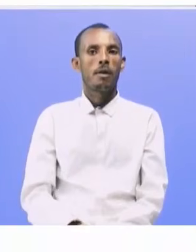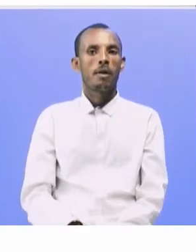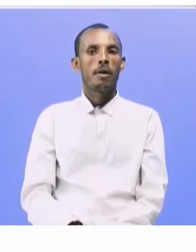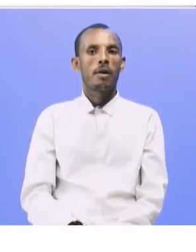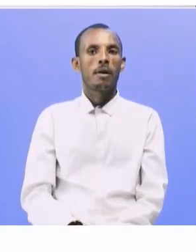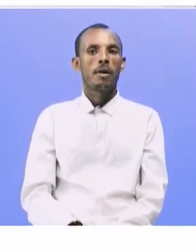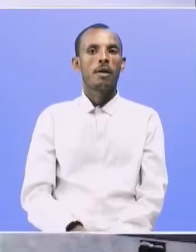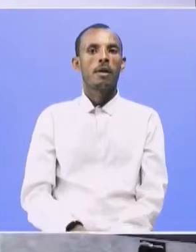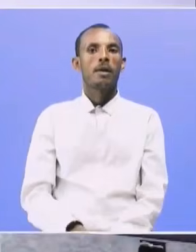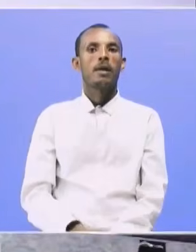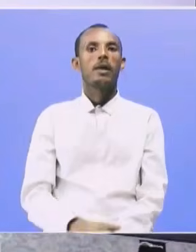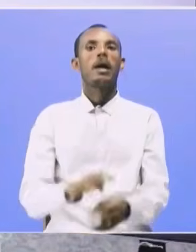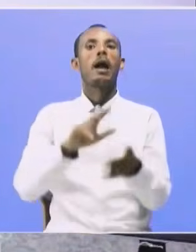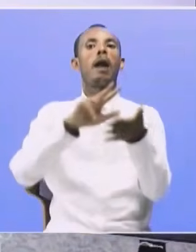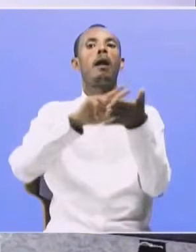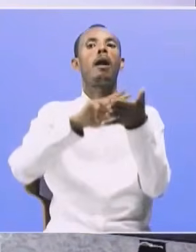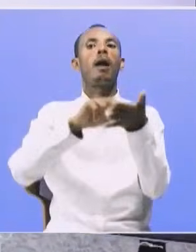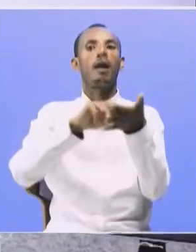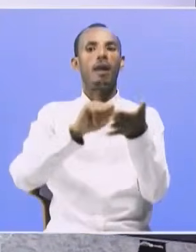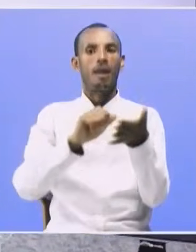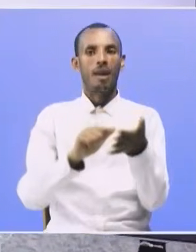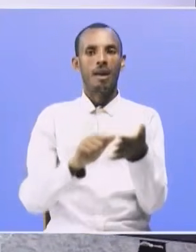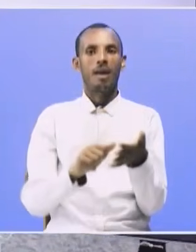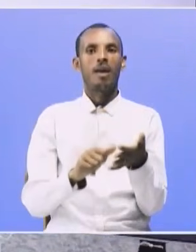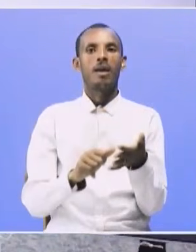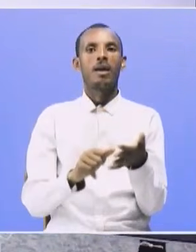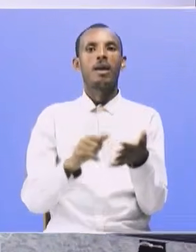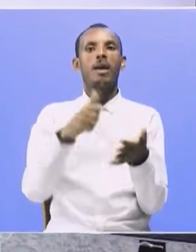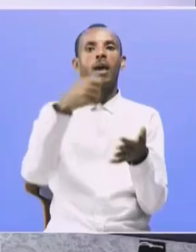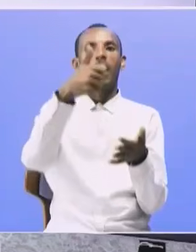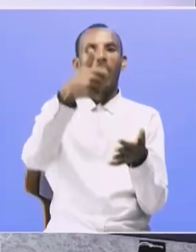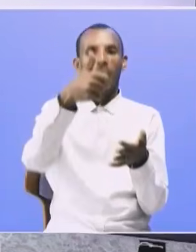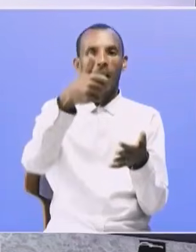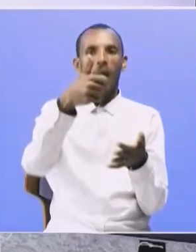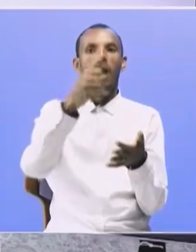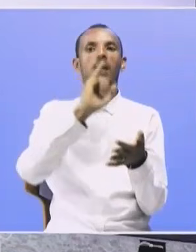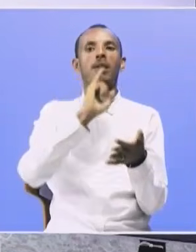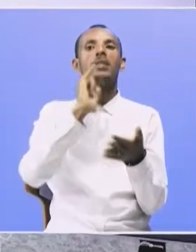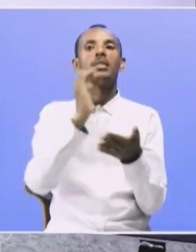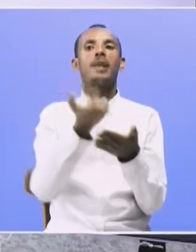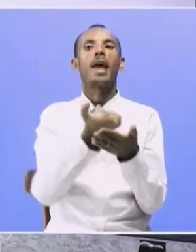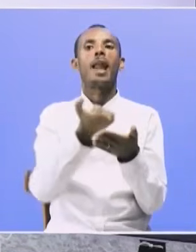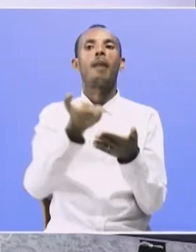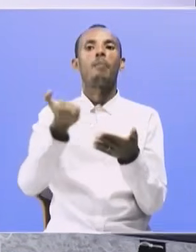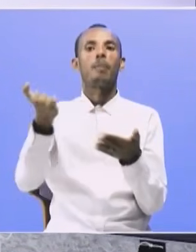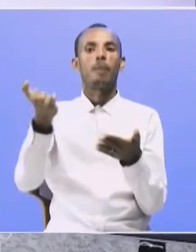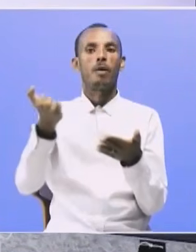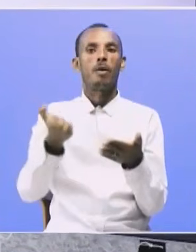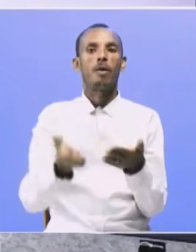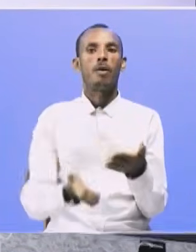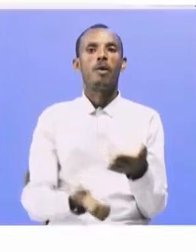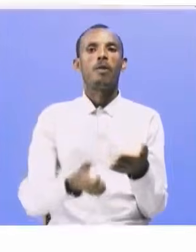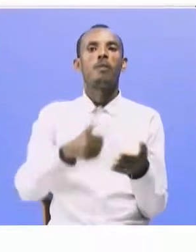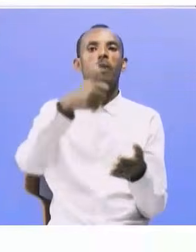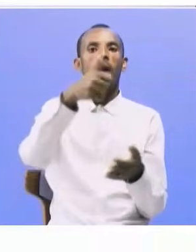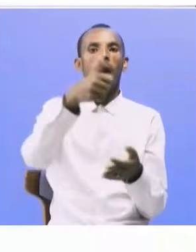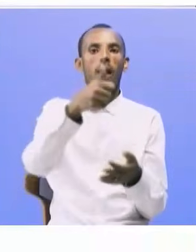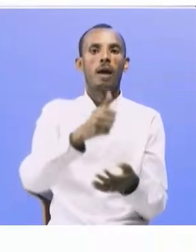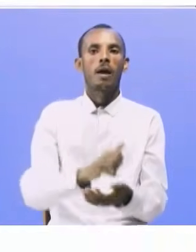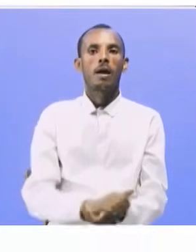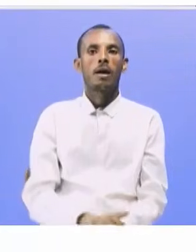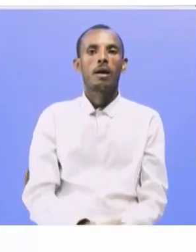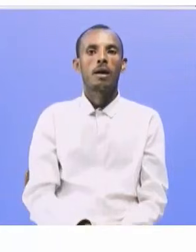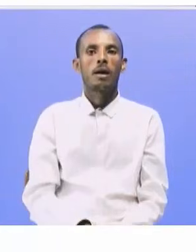is read as A is a member of set A. This one is read